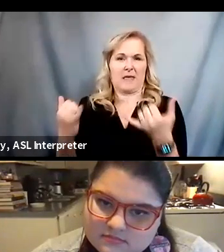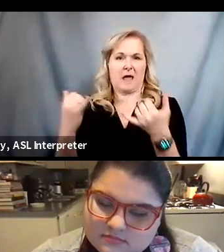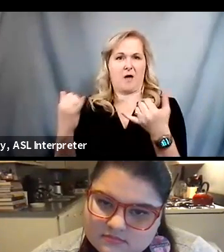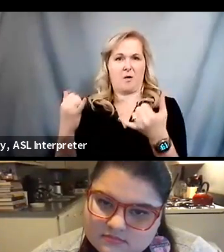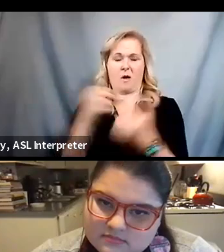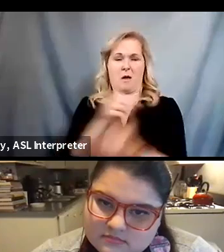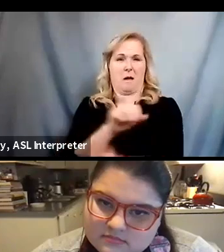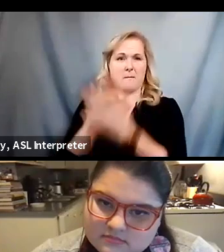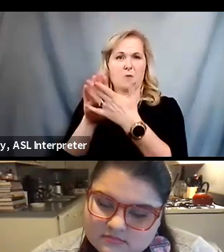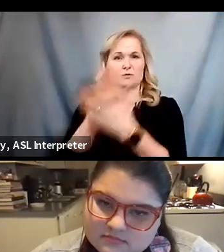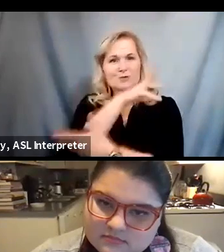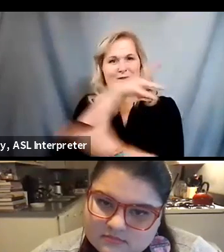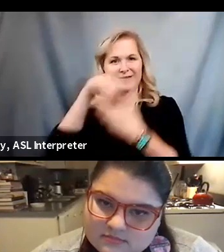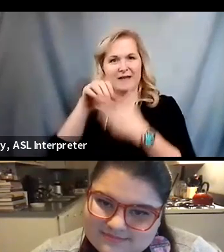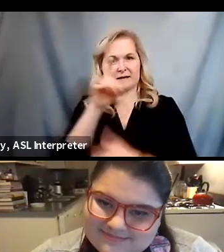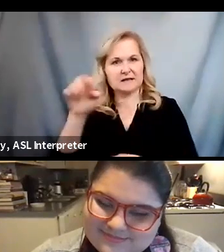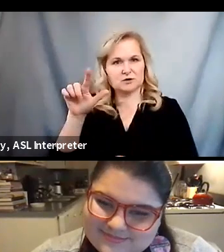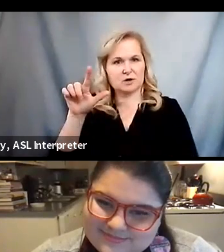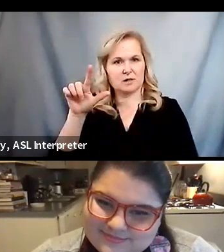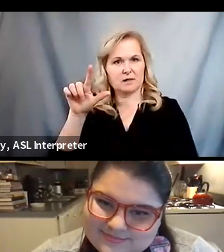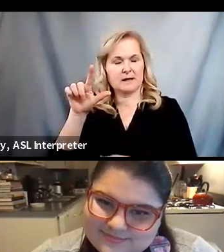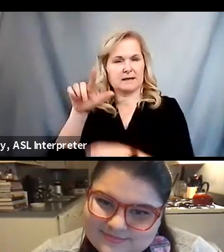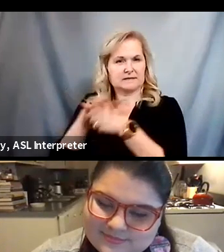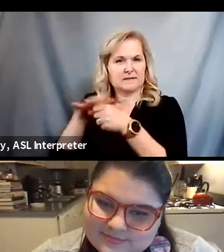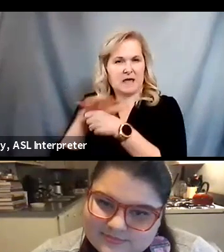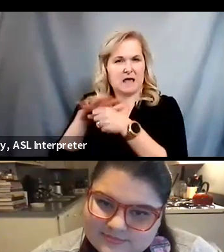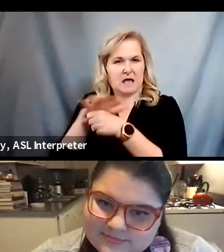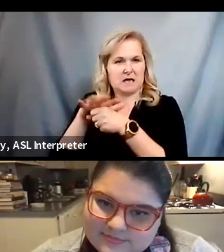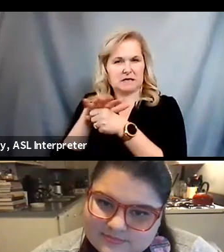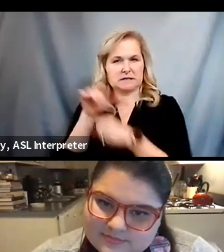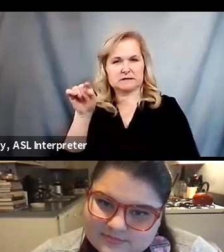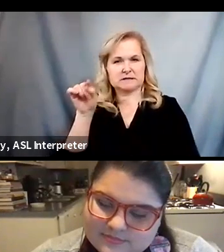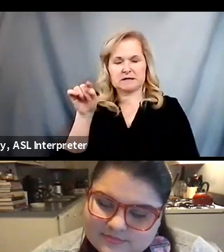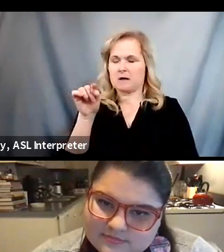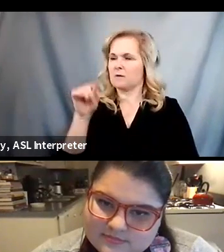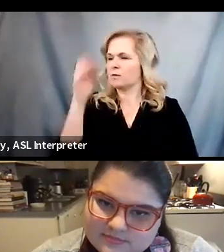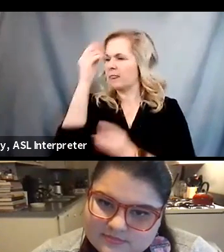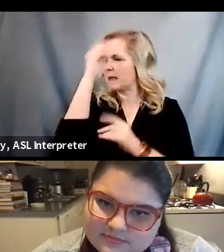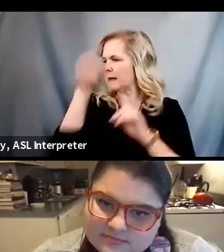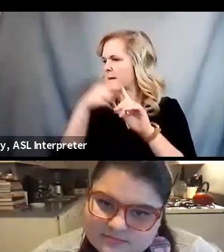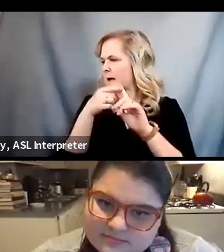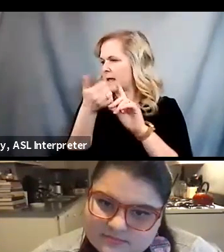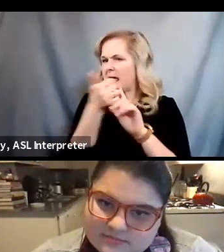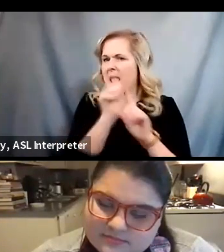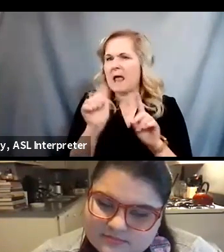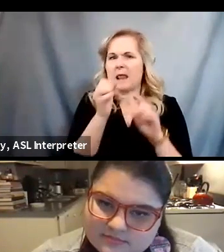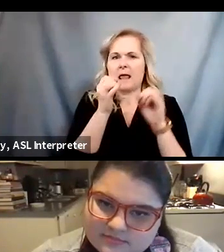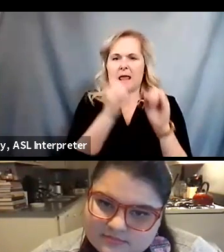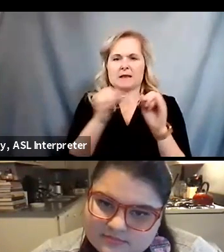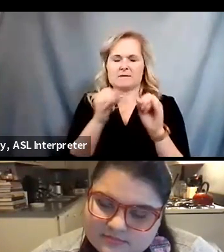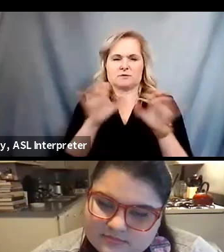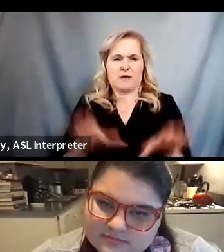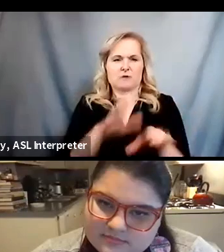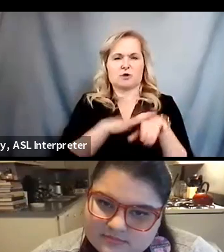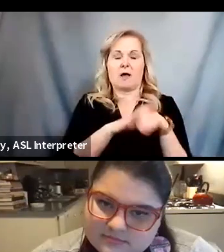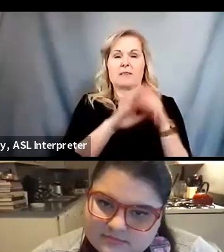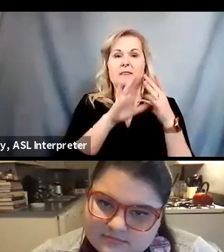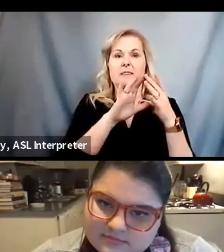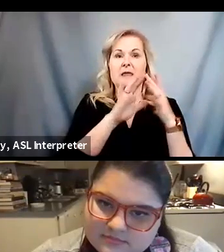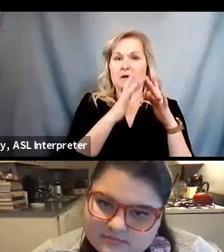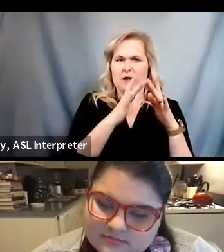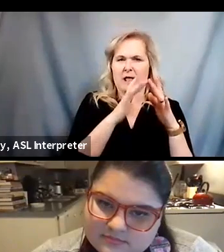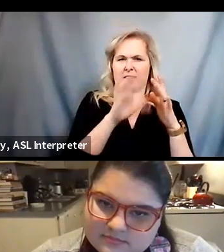avenues is in the digital space, right? And we think of any individual action on the internet as being